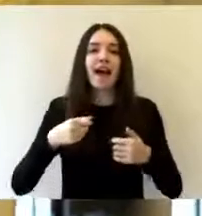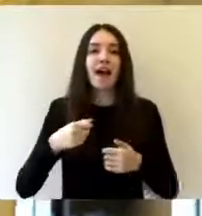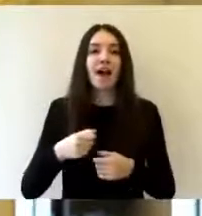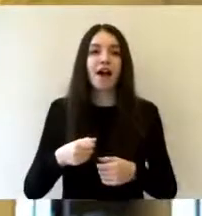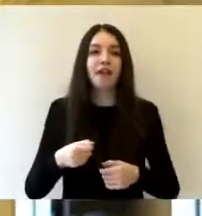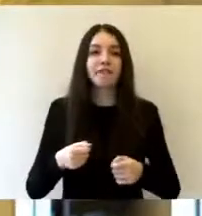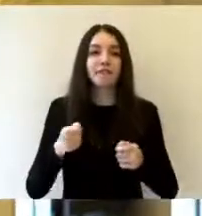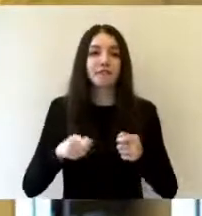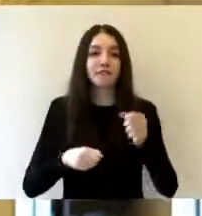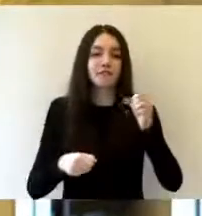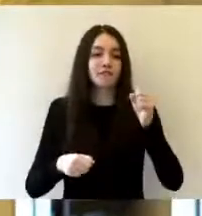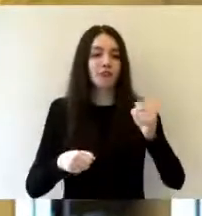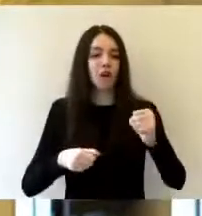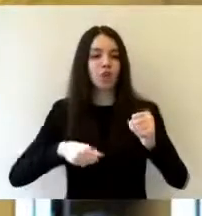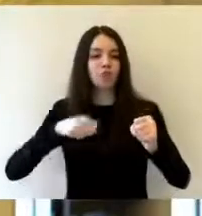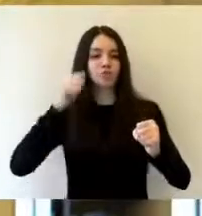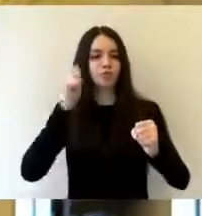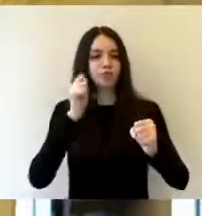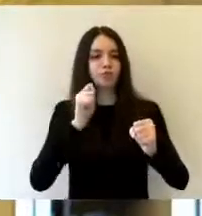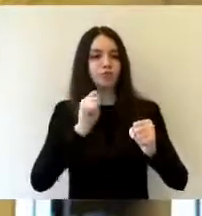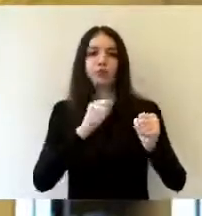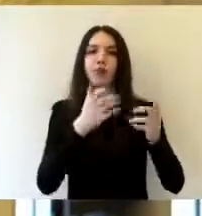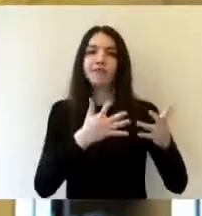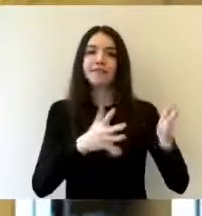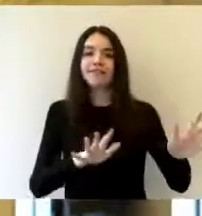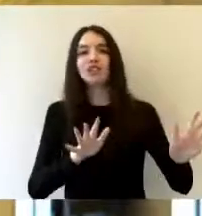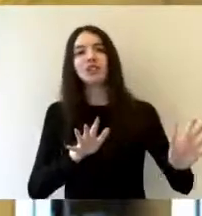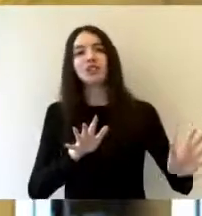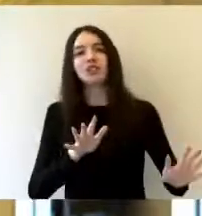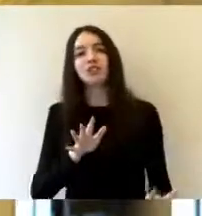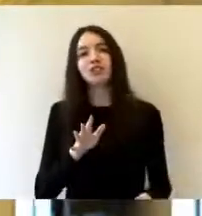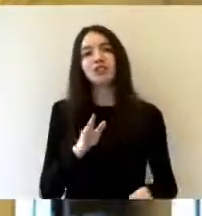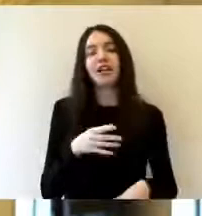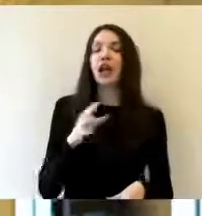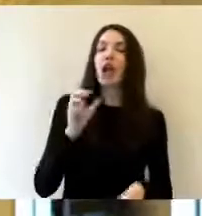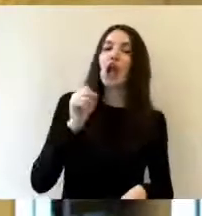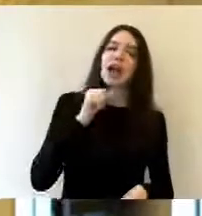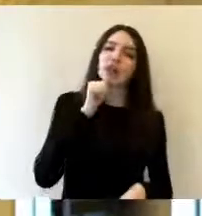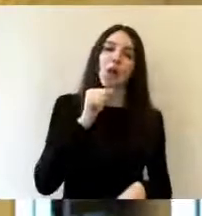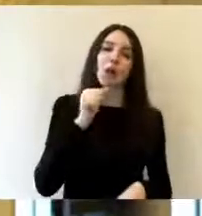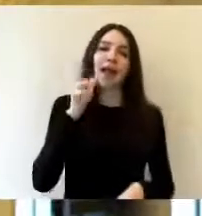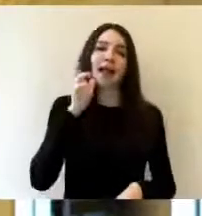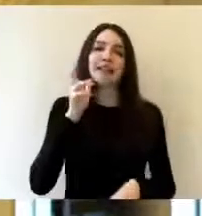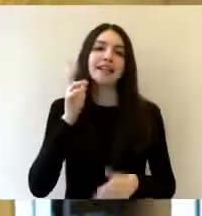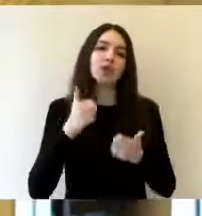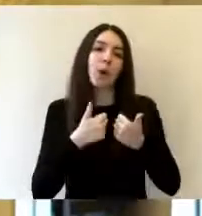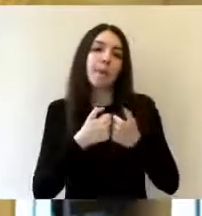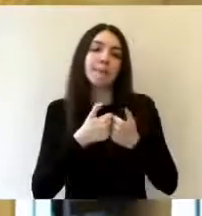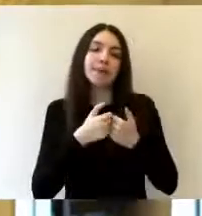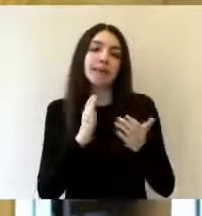massive chisel and they go tink and then it's done. I don't listen to the classical romantic music. I'm generally,